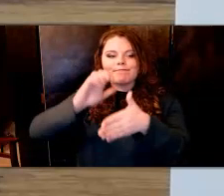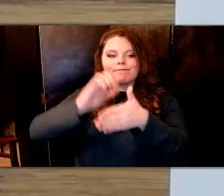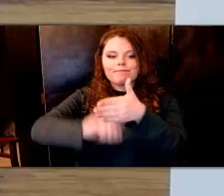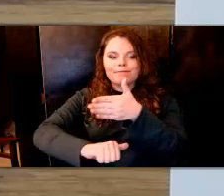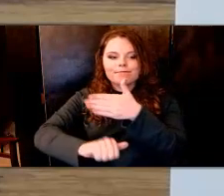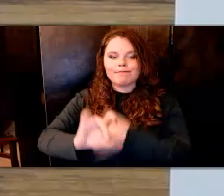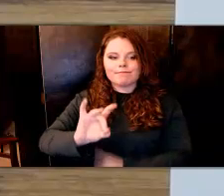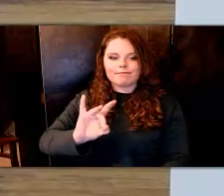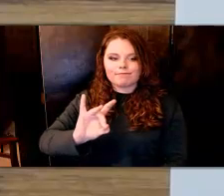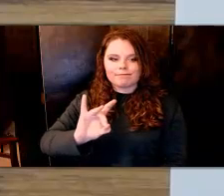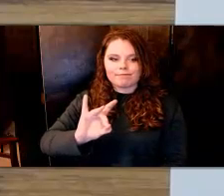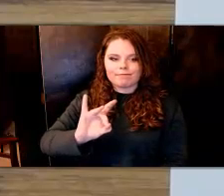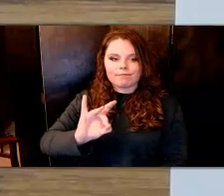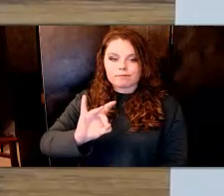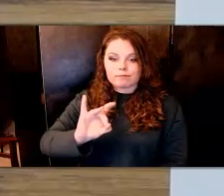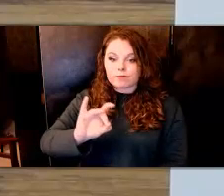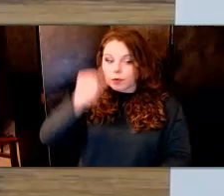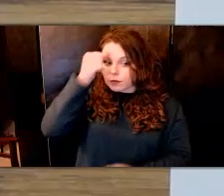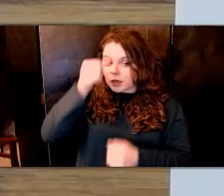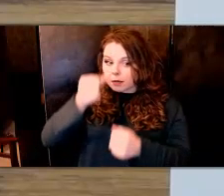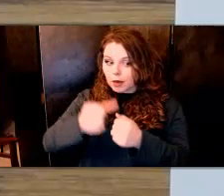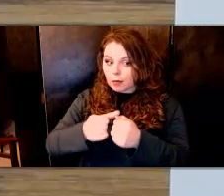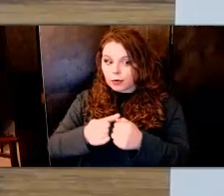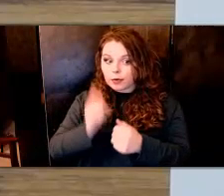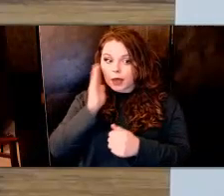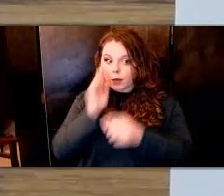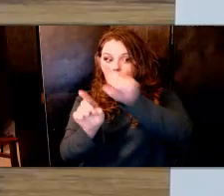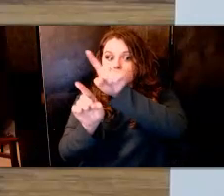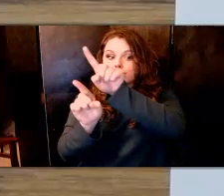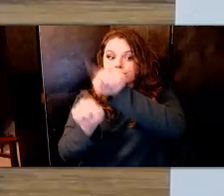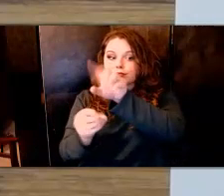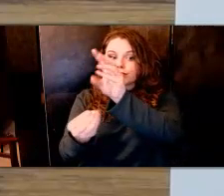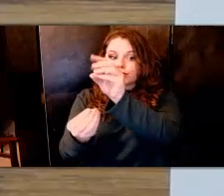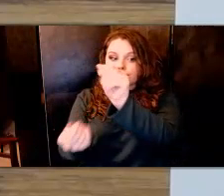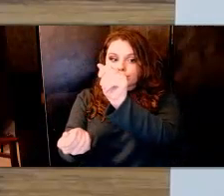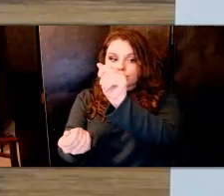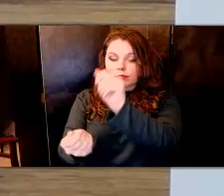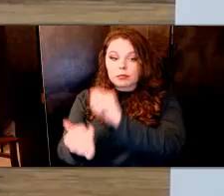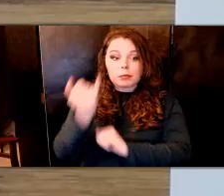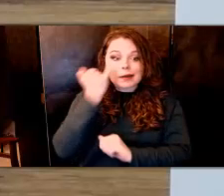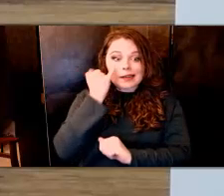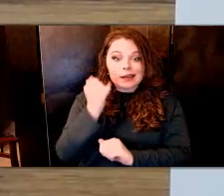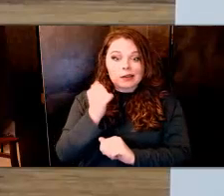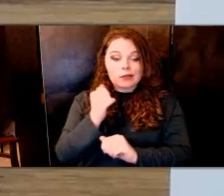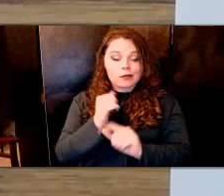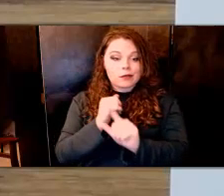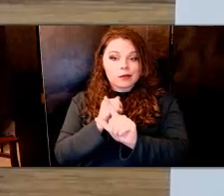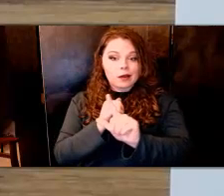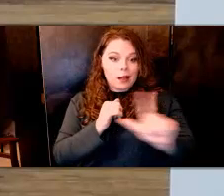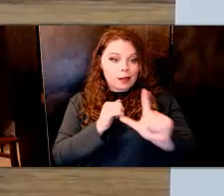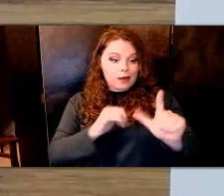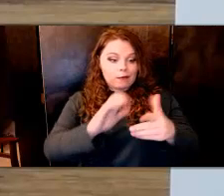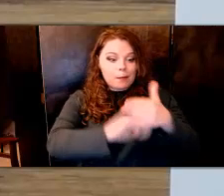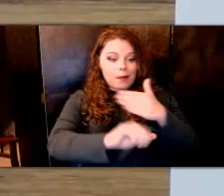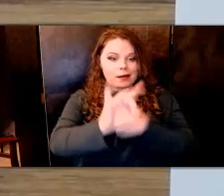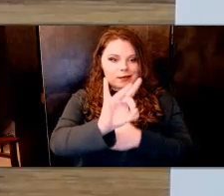8. Remember, those make it cancel. But if you do minus 8 on one side, you must do that to the other as